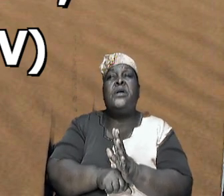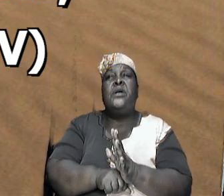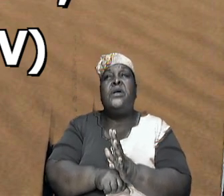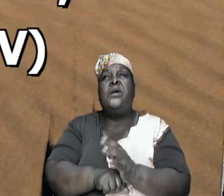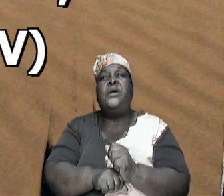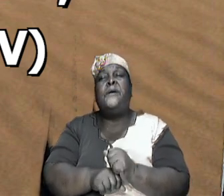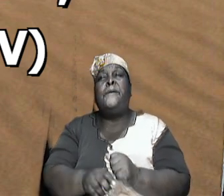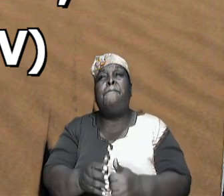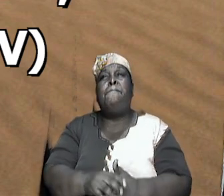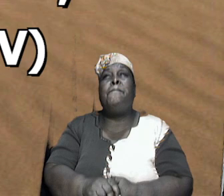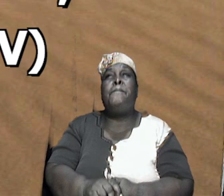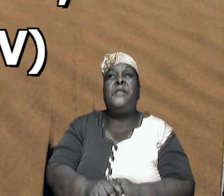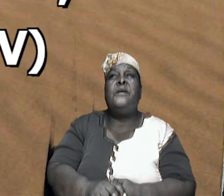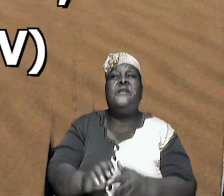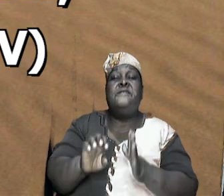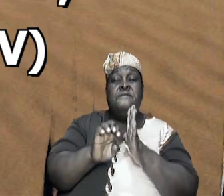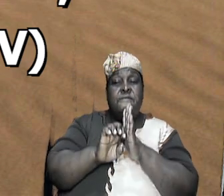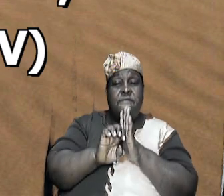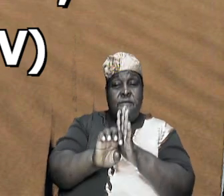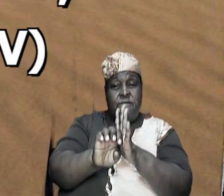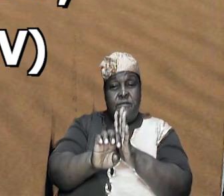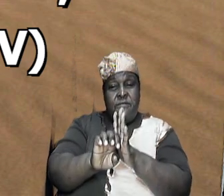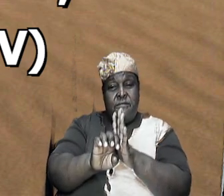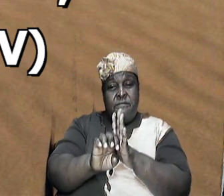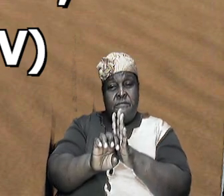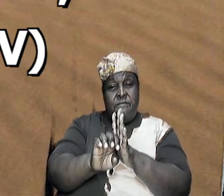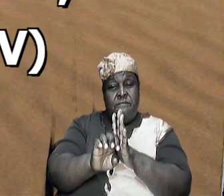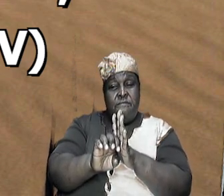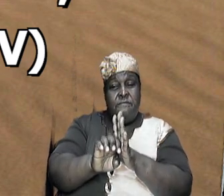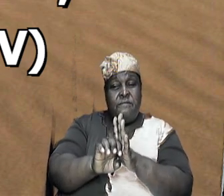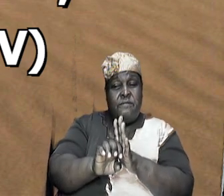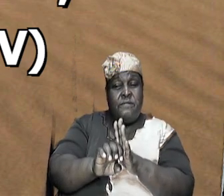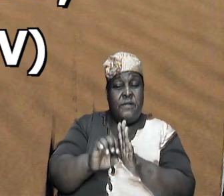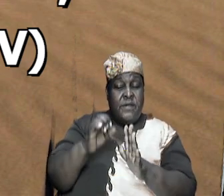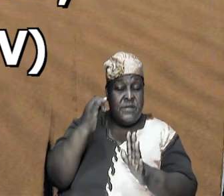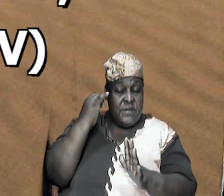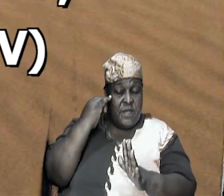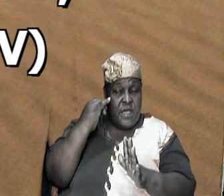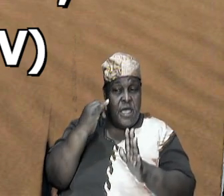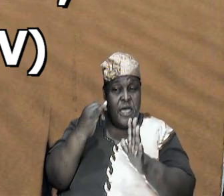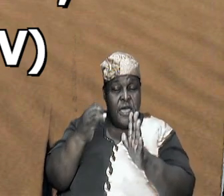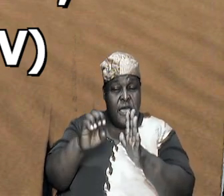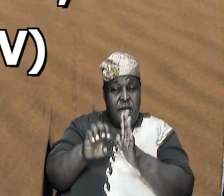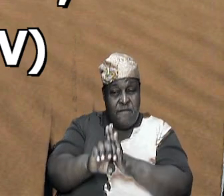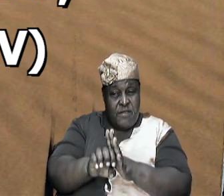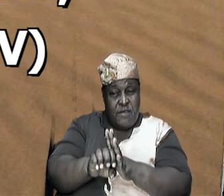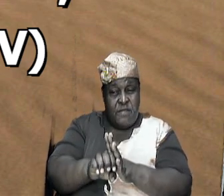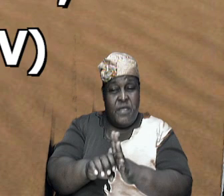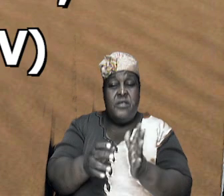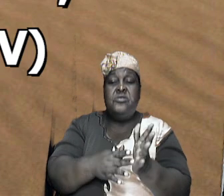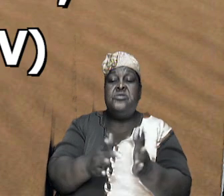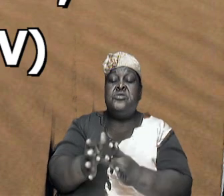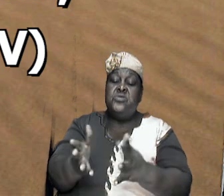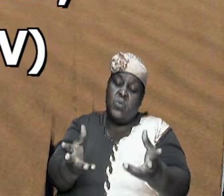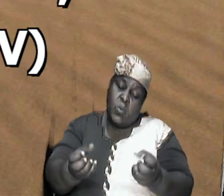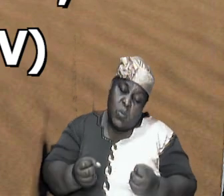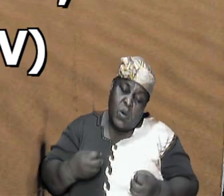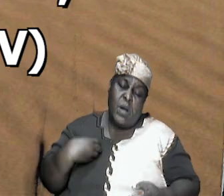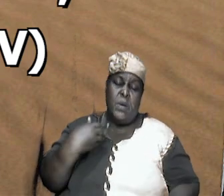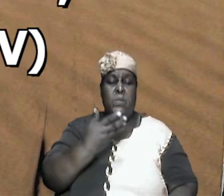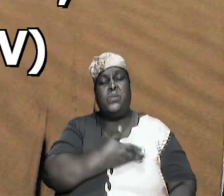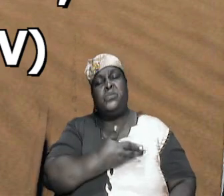It is evident that Christ want us